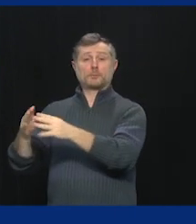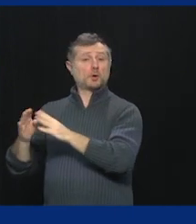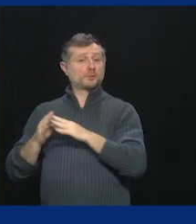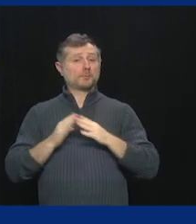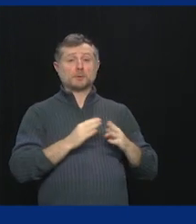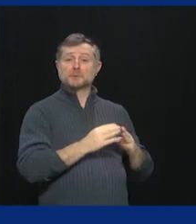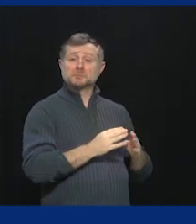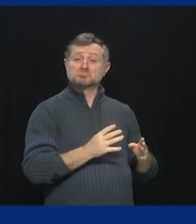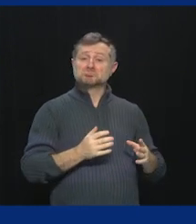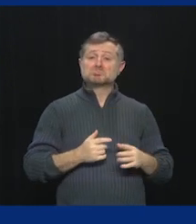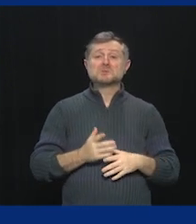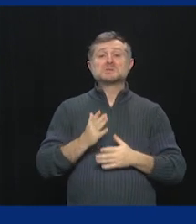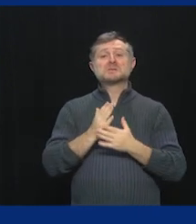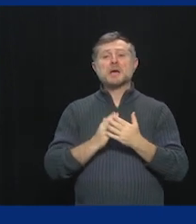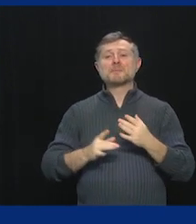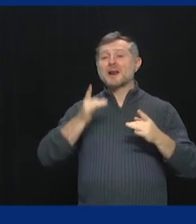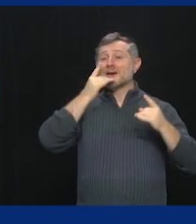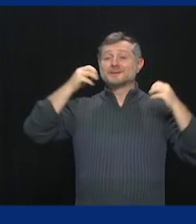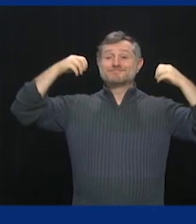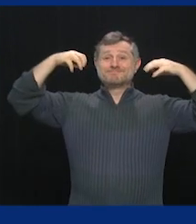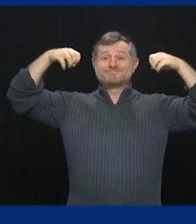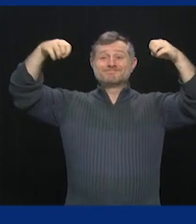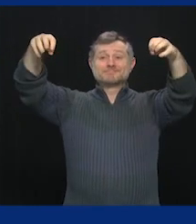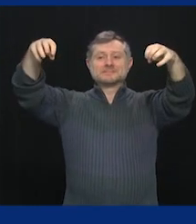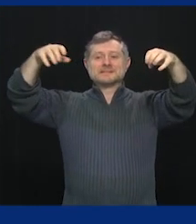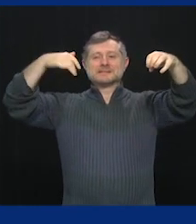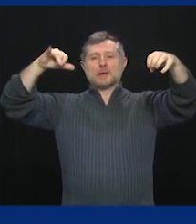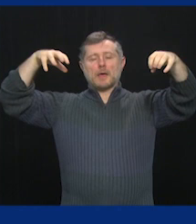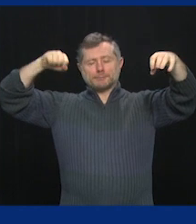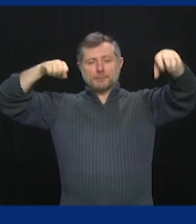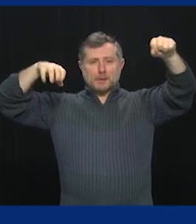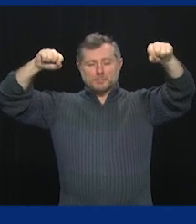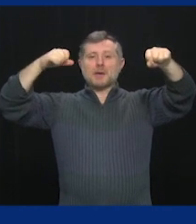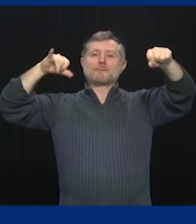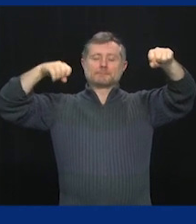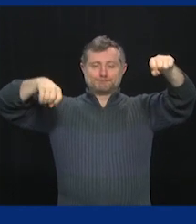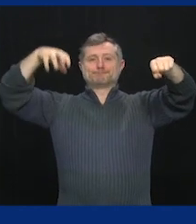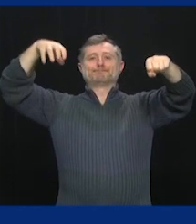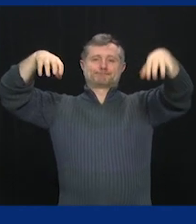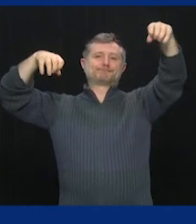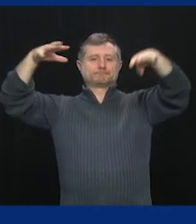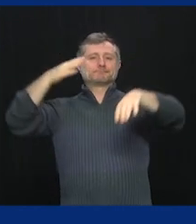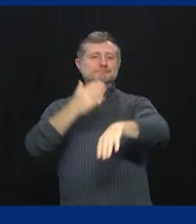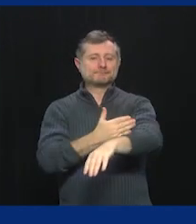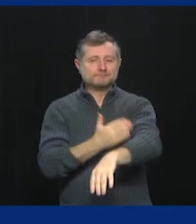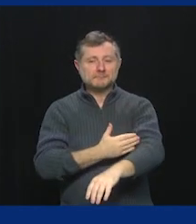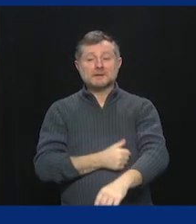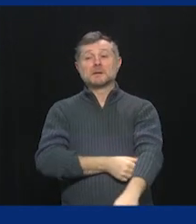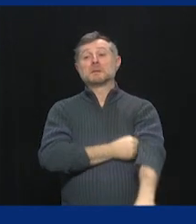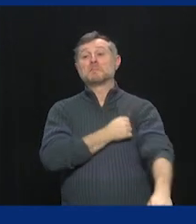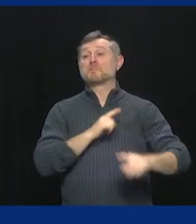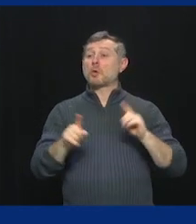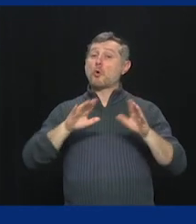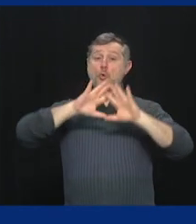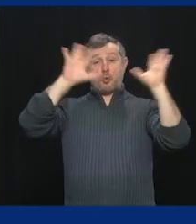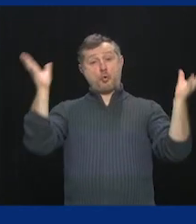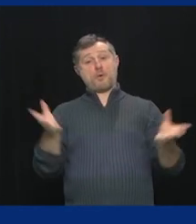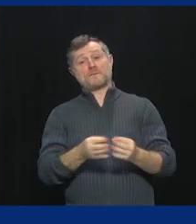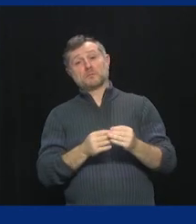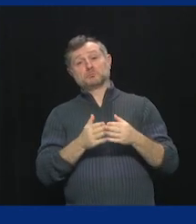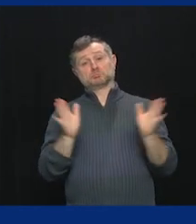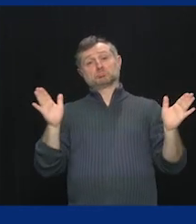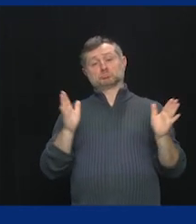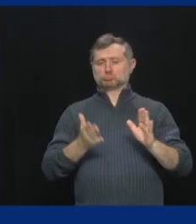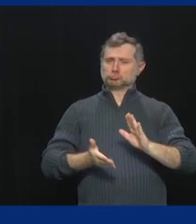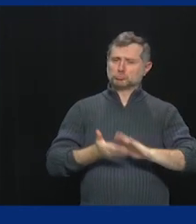stoplight work on a couple of the roads in terms of single lane, but the road networks are back up as the water